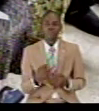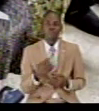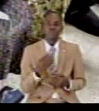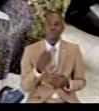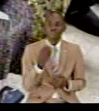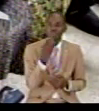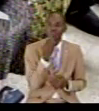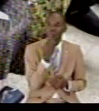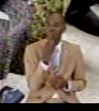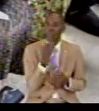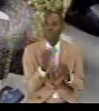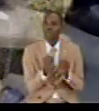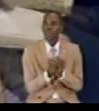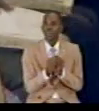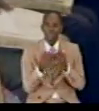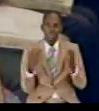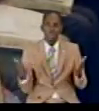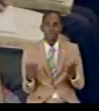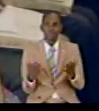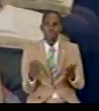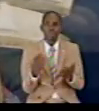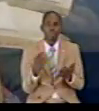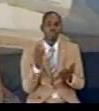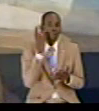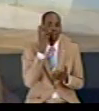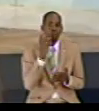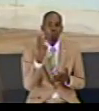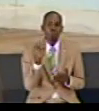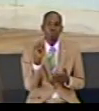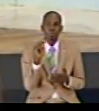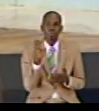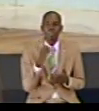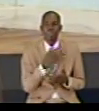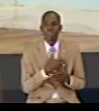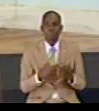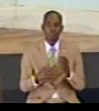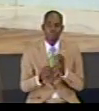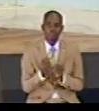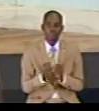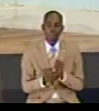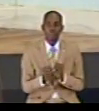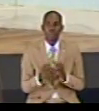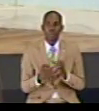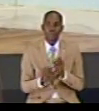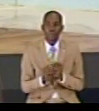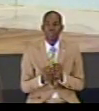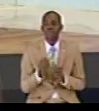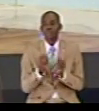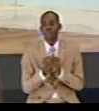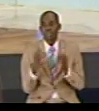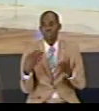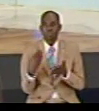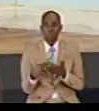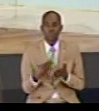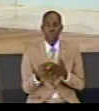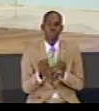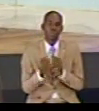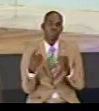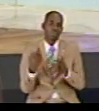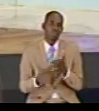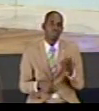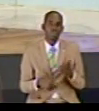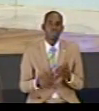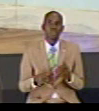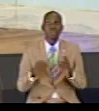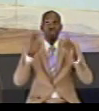milk without money and without price. He invites us to come, invites